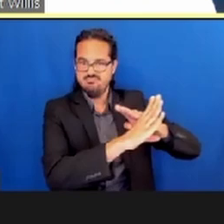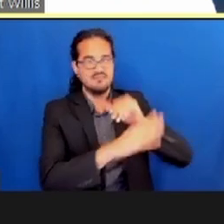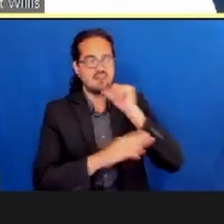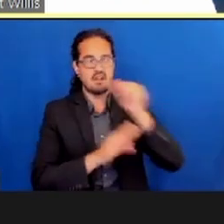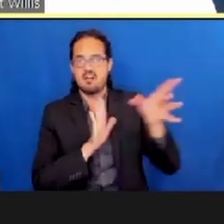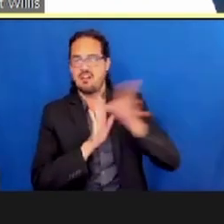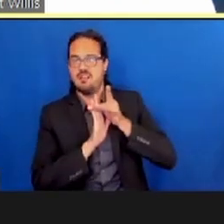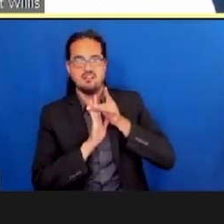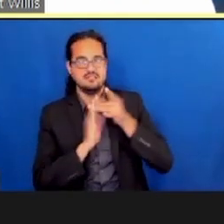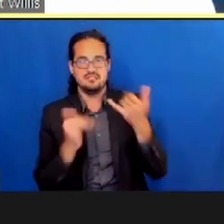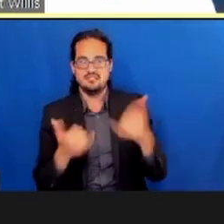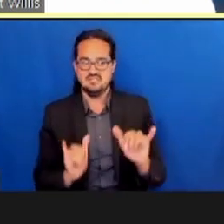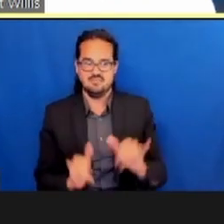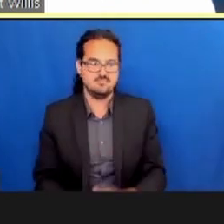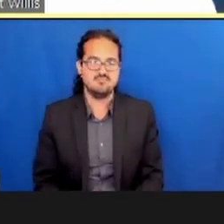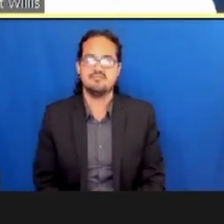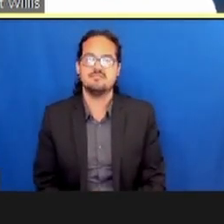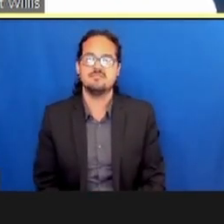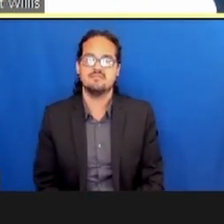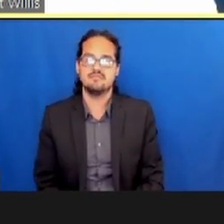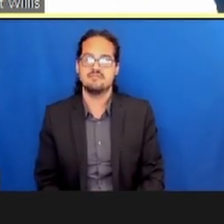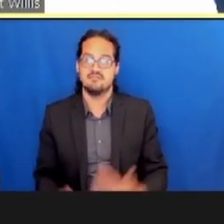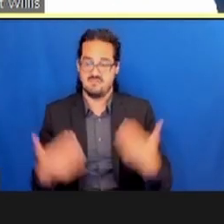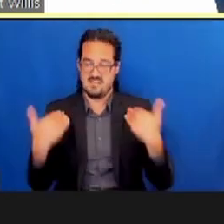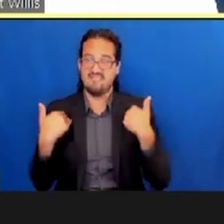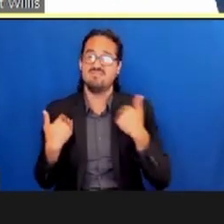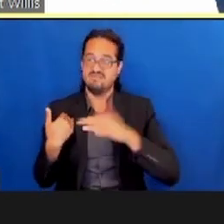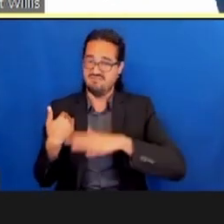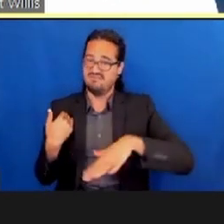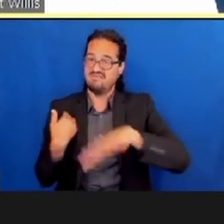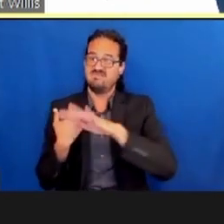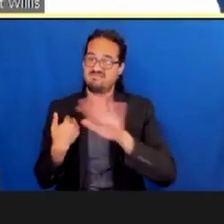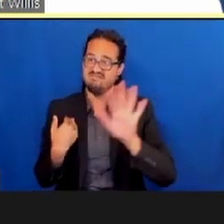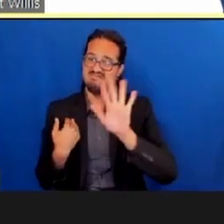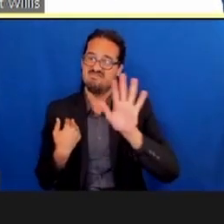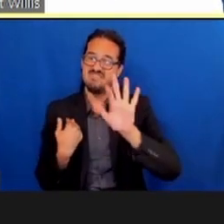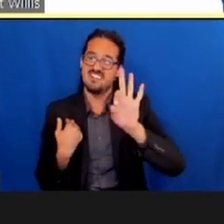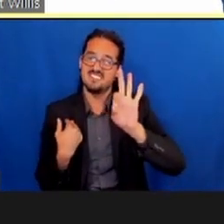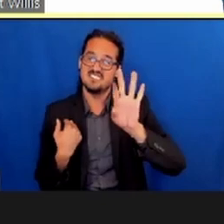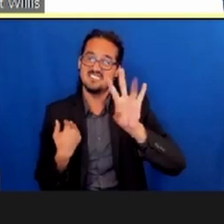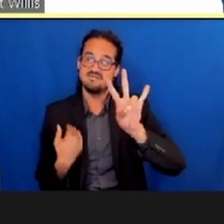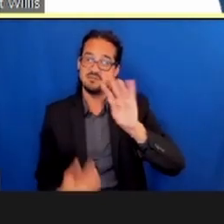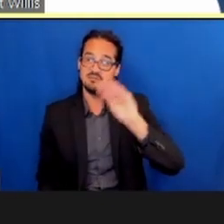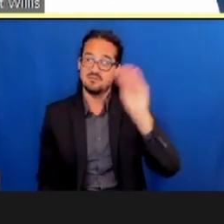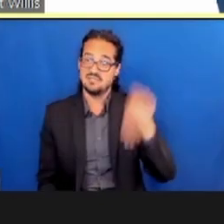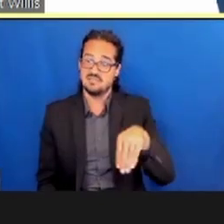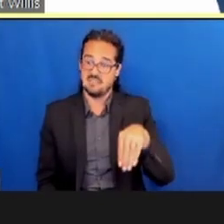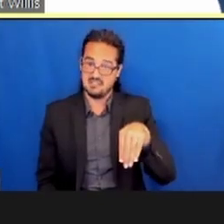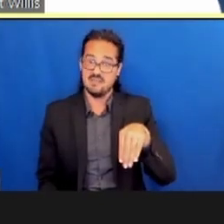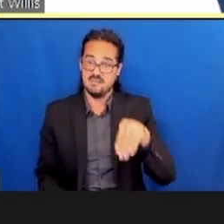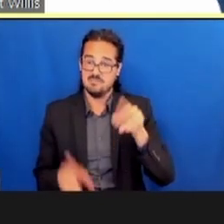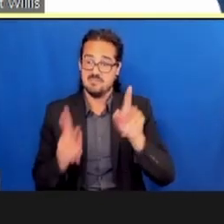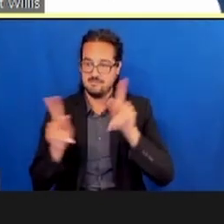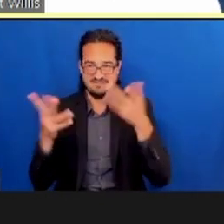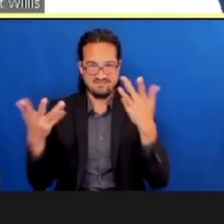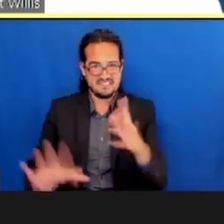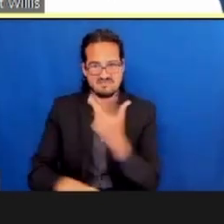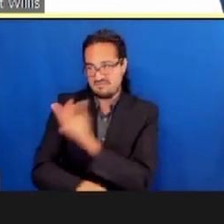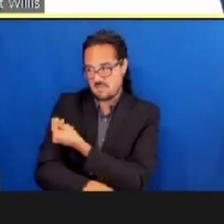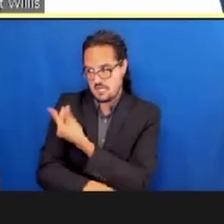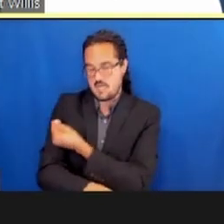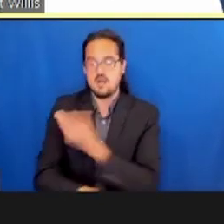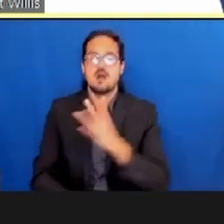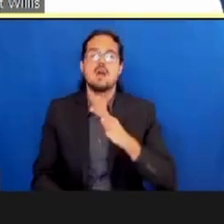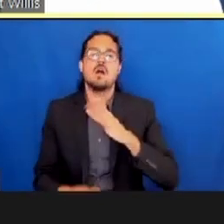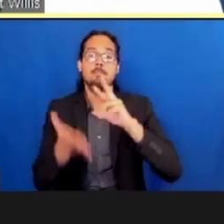that we're not going to see significant outbreaks due to the presence of the Delta strain in our community, but we'll be watching this very closely. And it's a signal that this may be